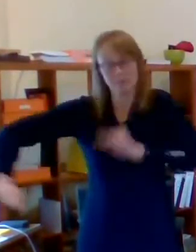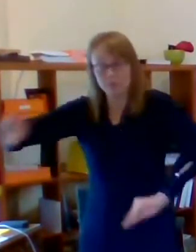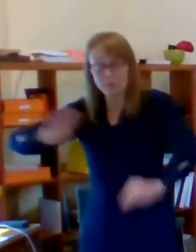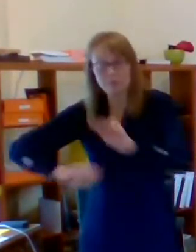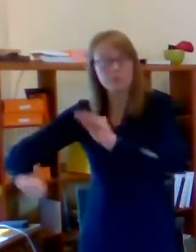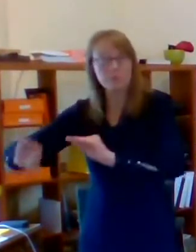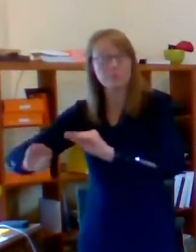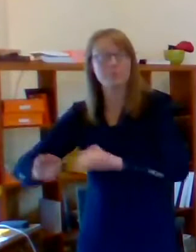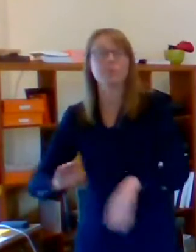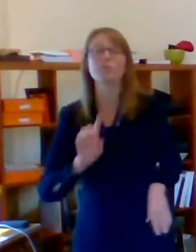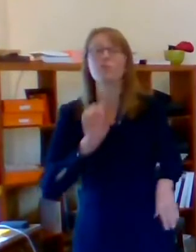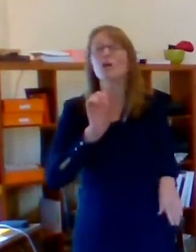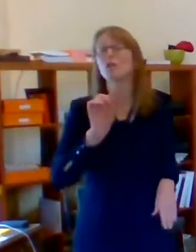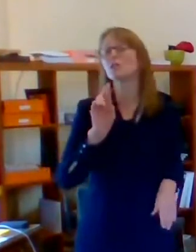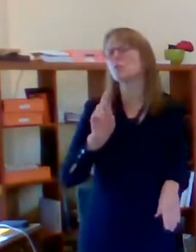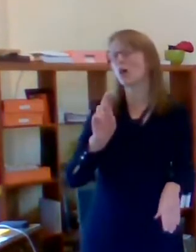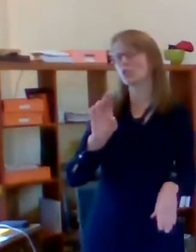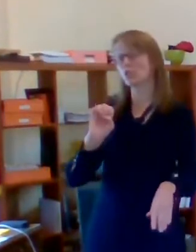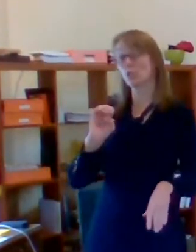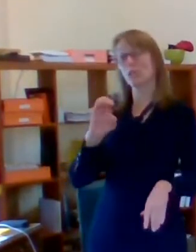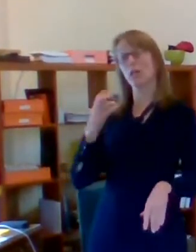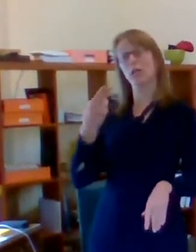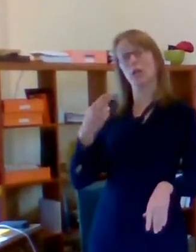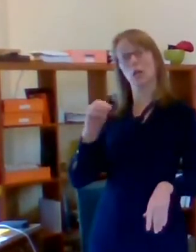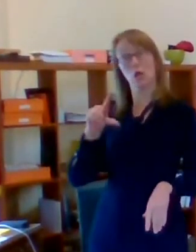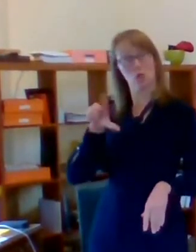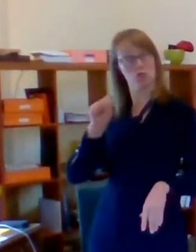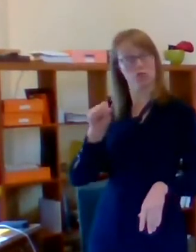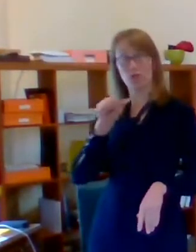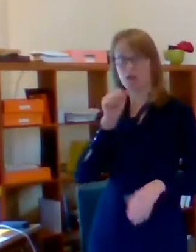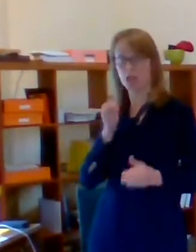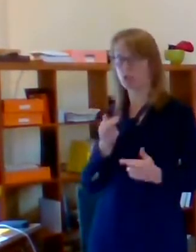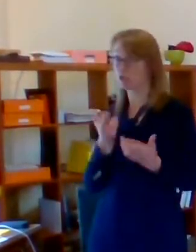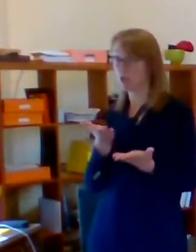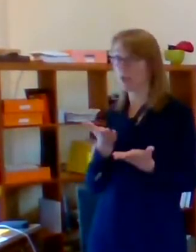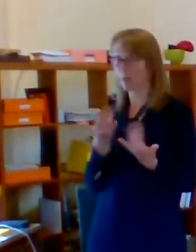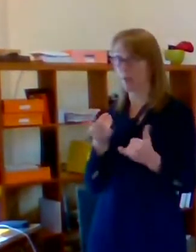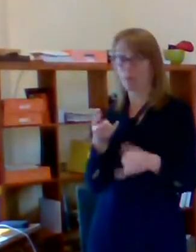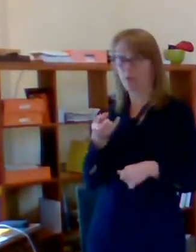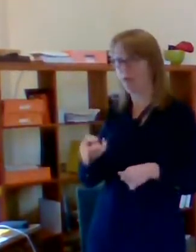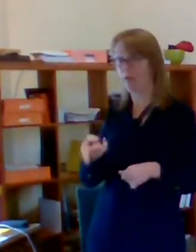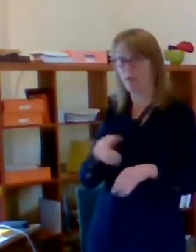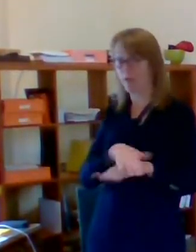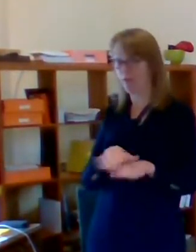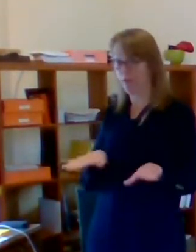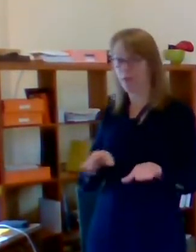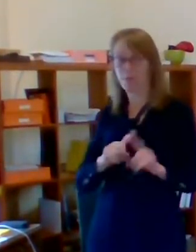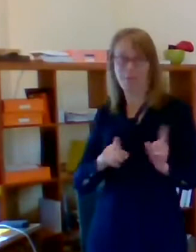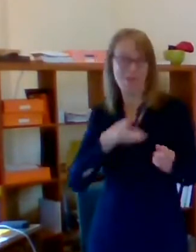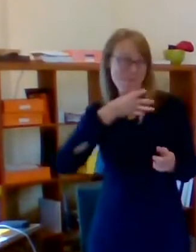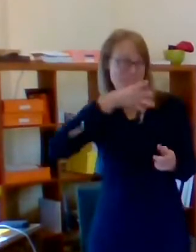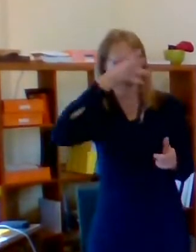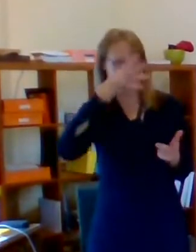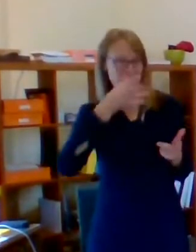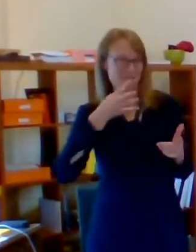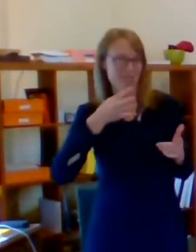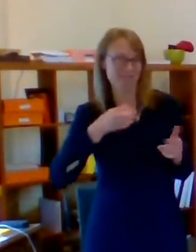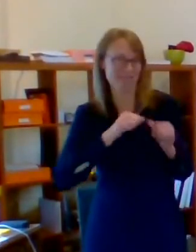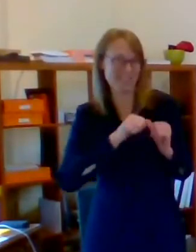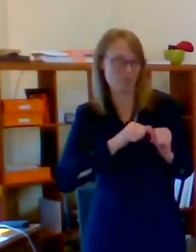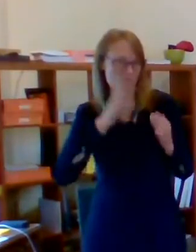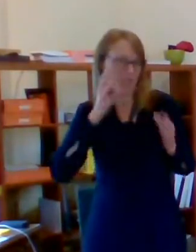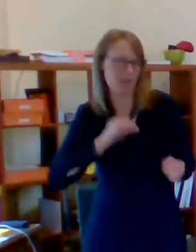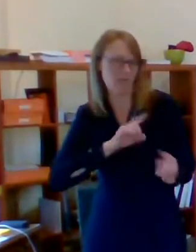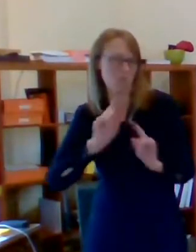recommend it, but as a practical matter, parents were making that decision anyway. And I heard from some